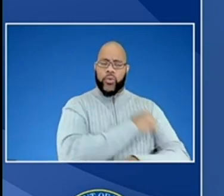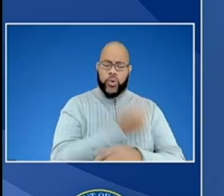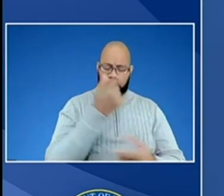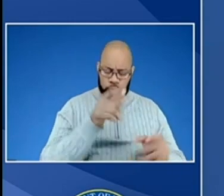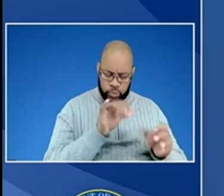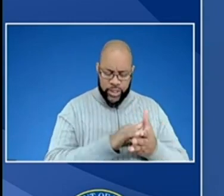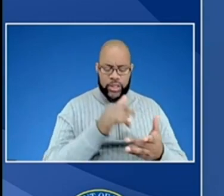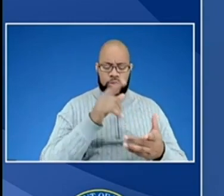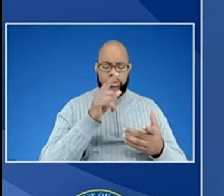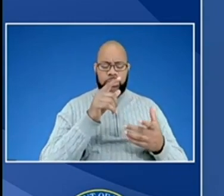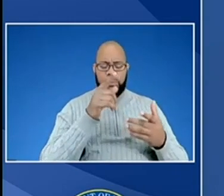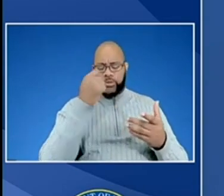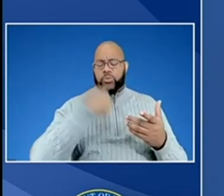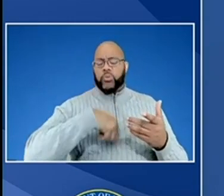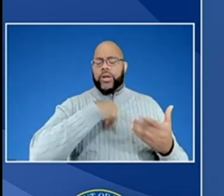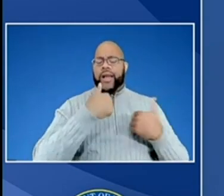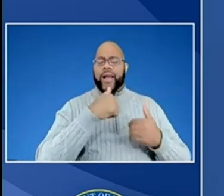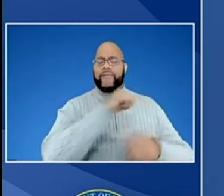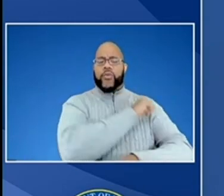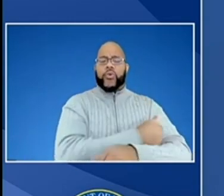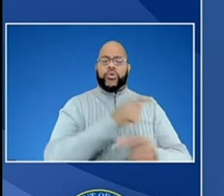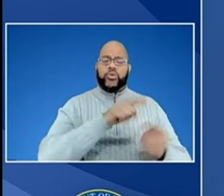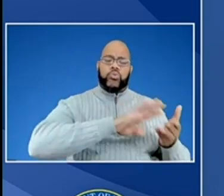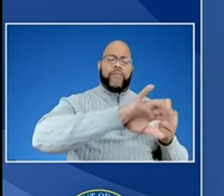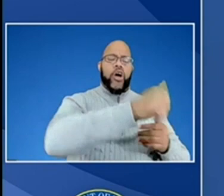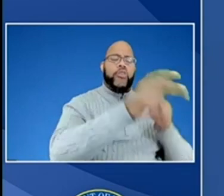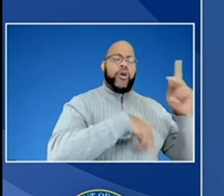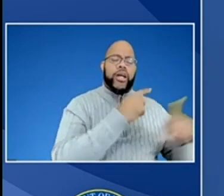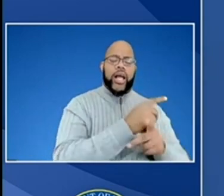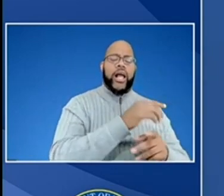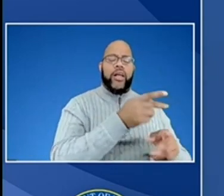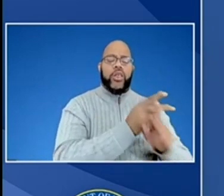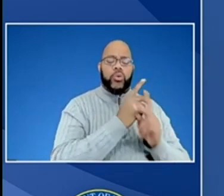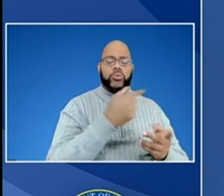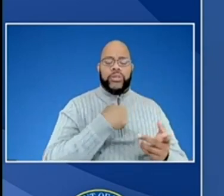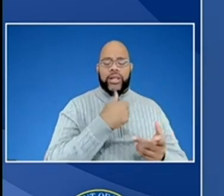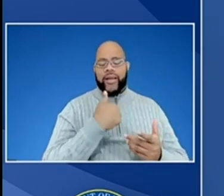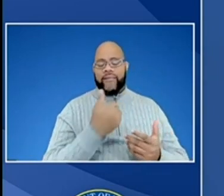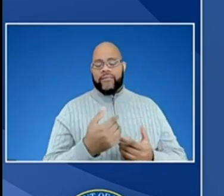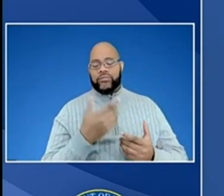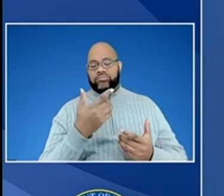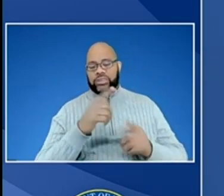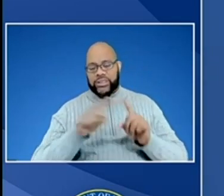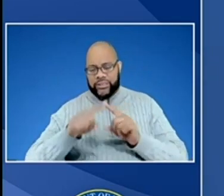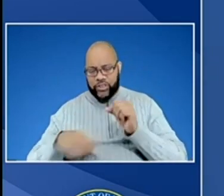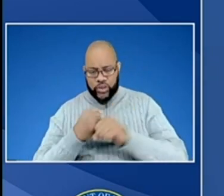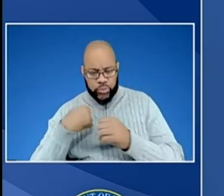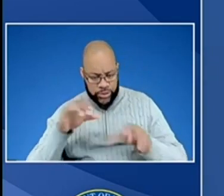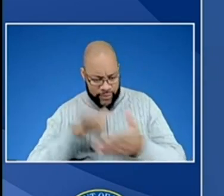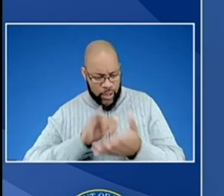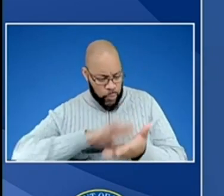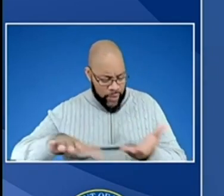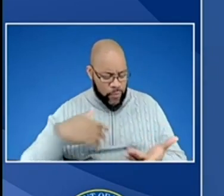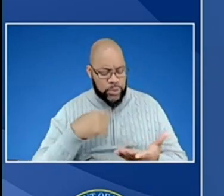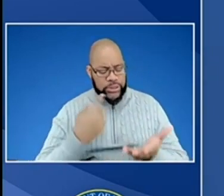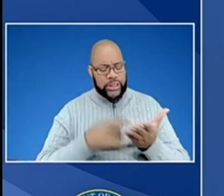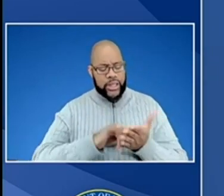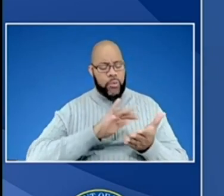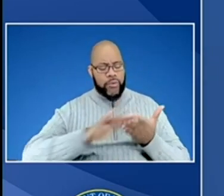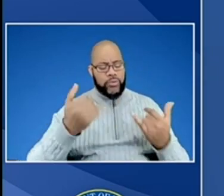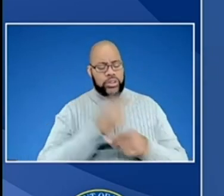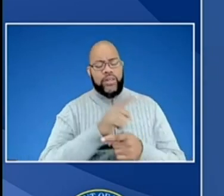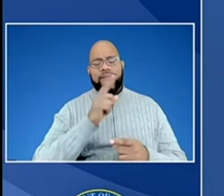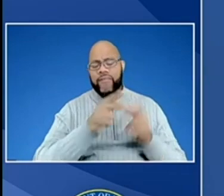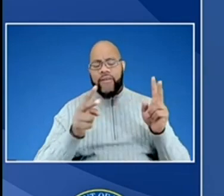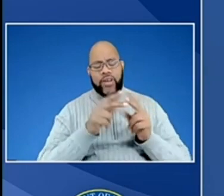the other types of loans as we propose in 682-403. When we discuss this later today, we are very